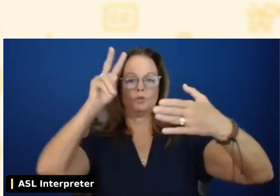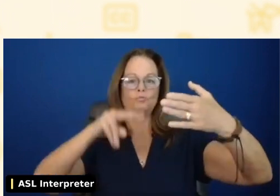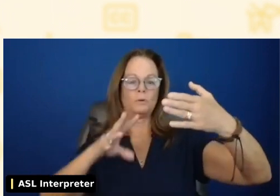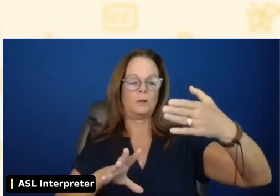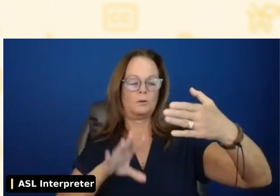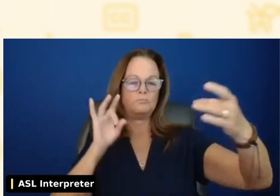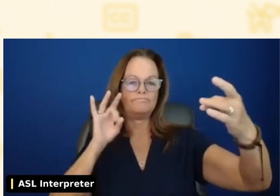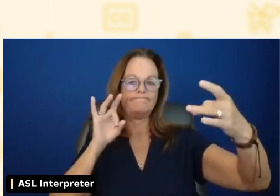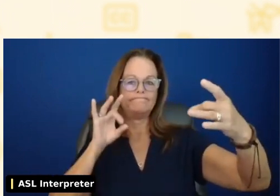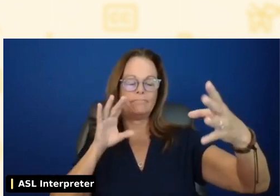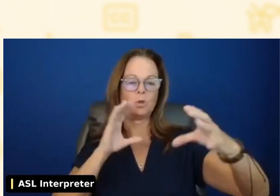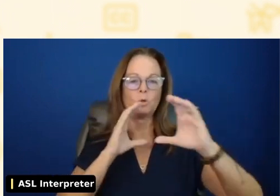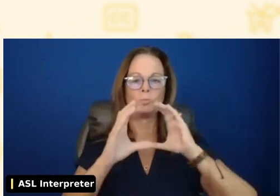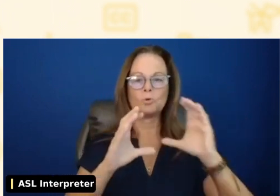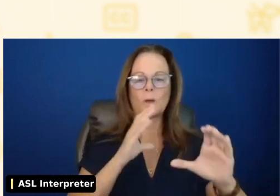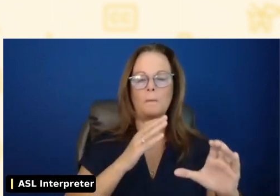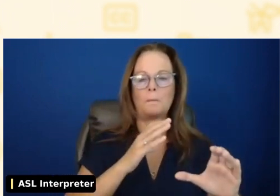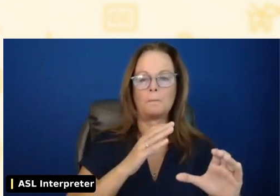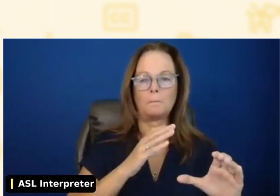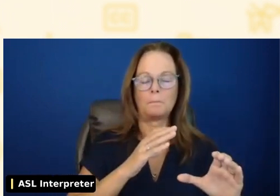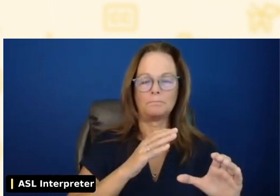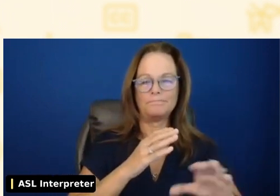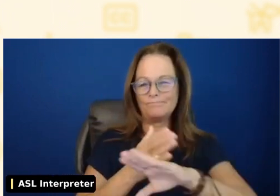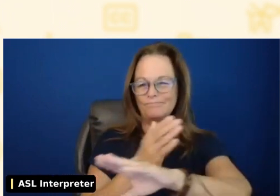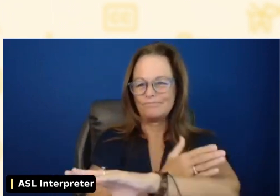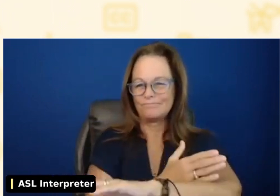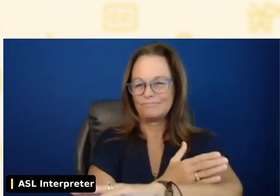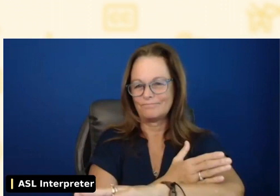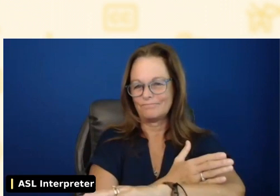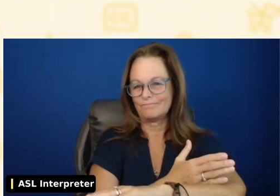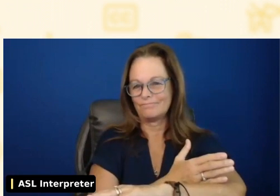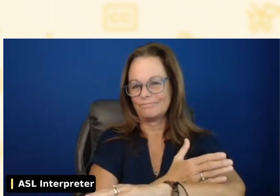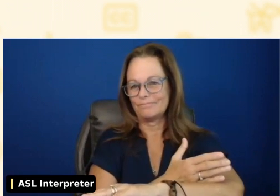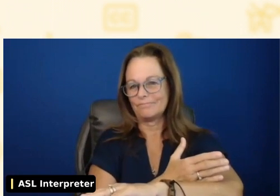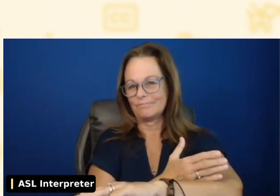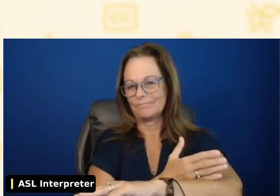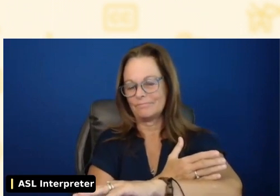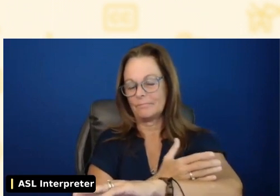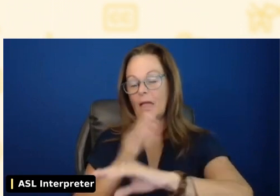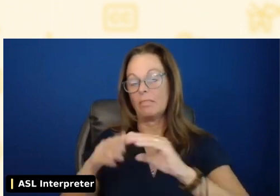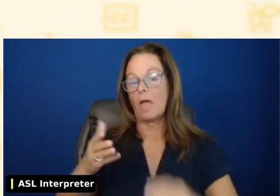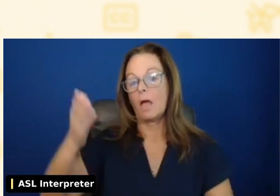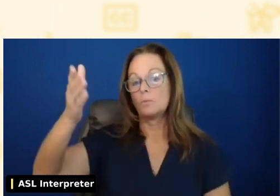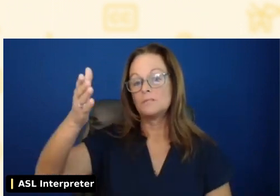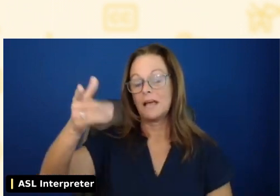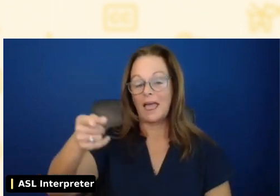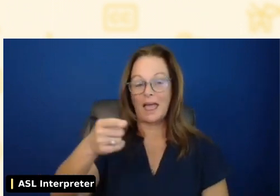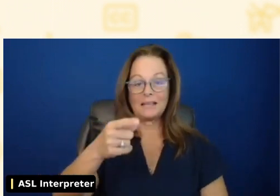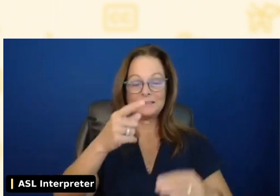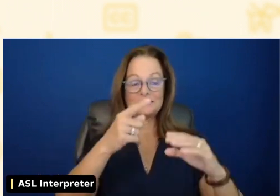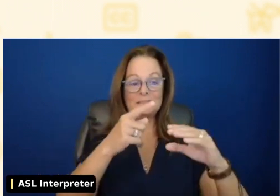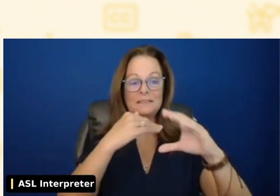the information to the users. So instead of presenting the email as a table, it will just